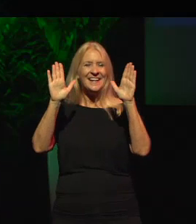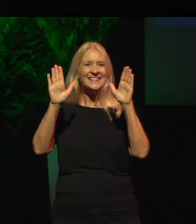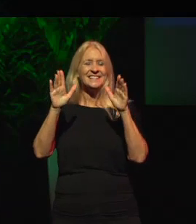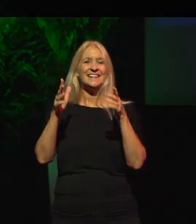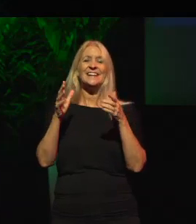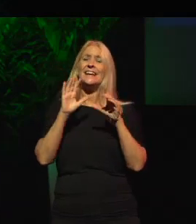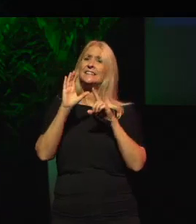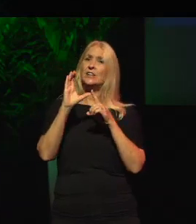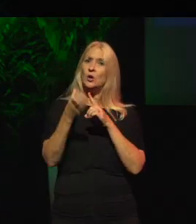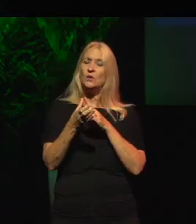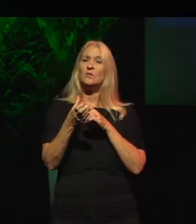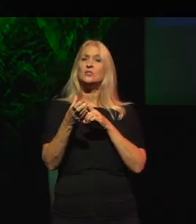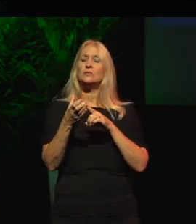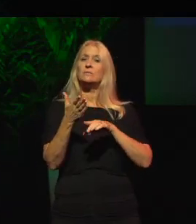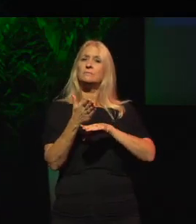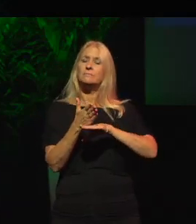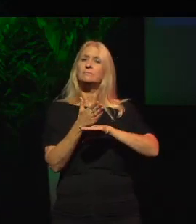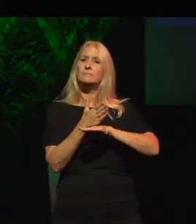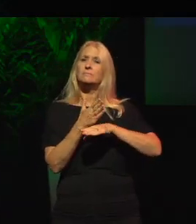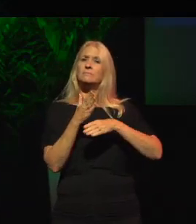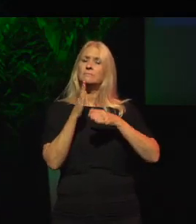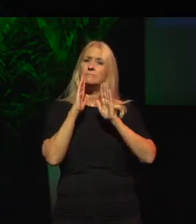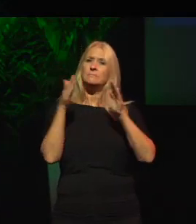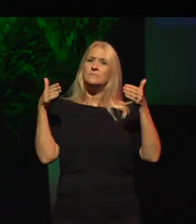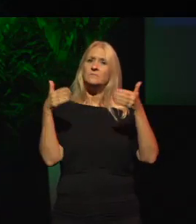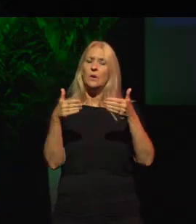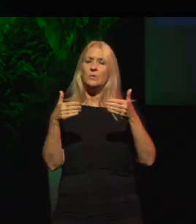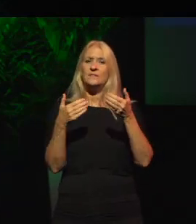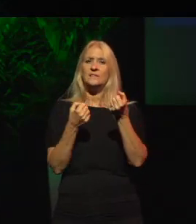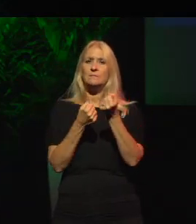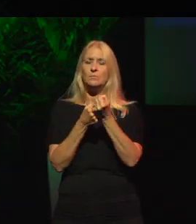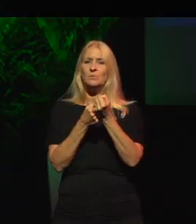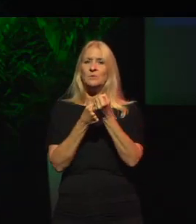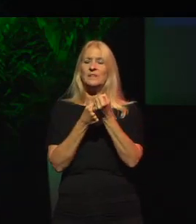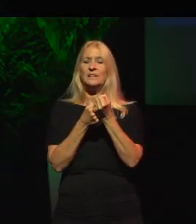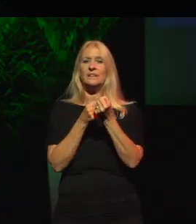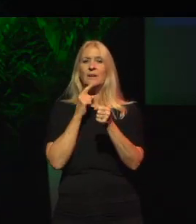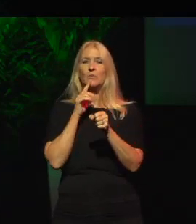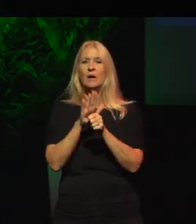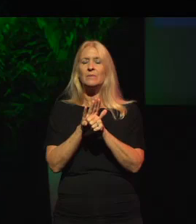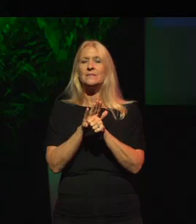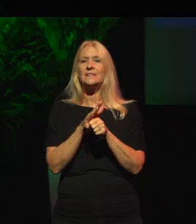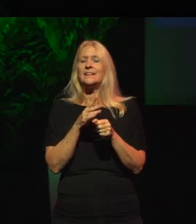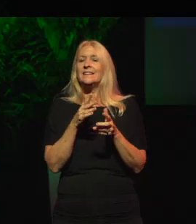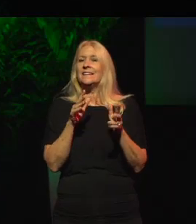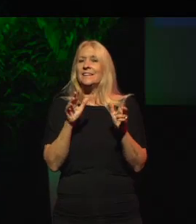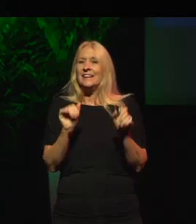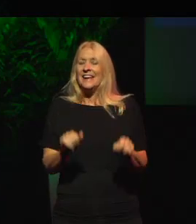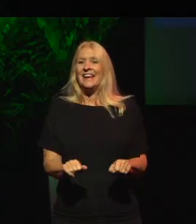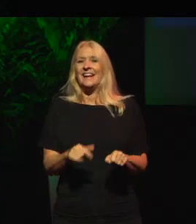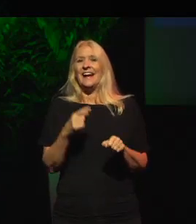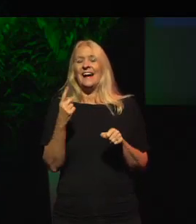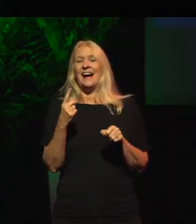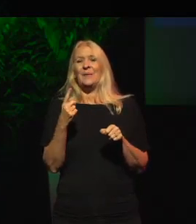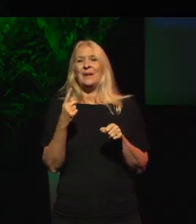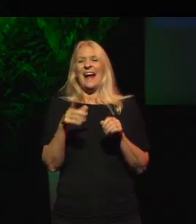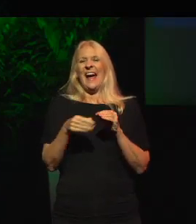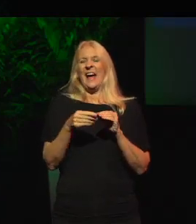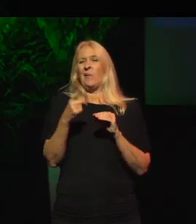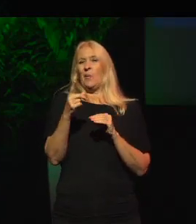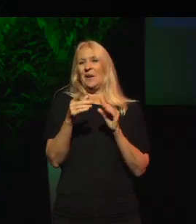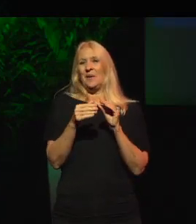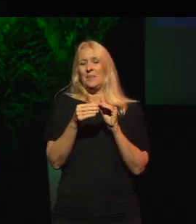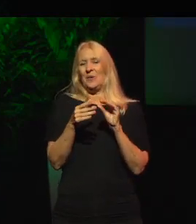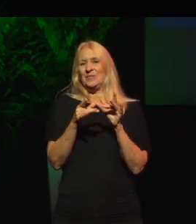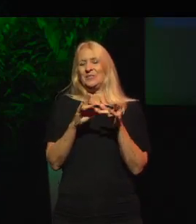culture that is built on that commitment. And if I may, I'm going to relay one Chicagoland story.